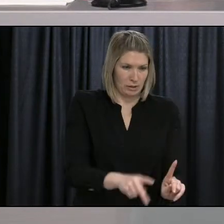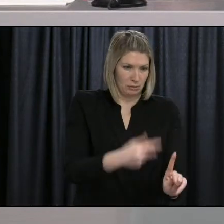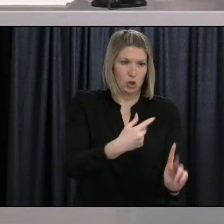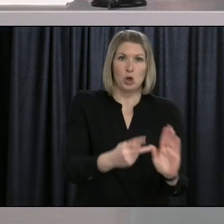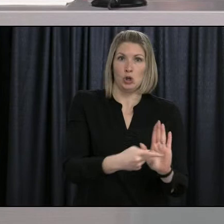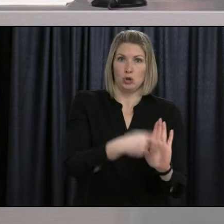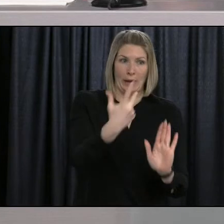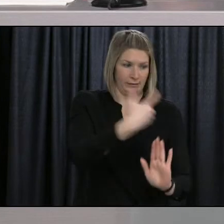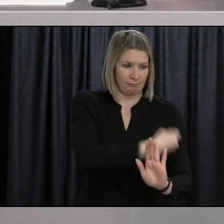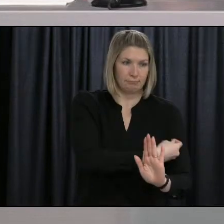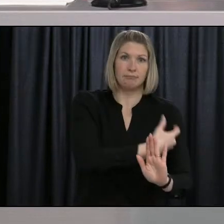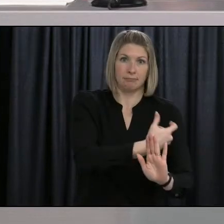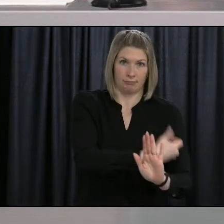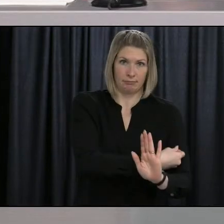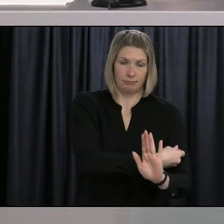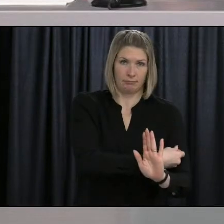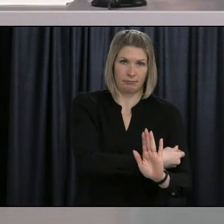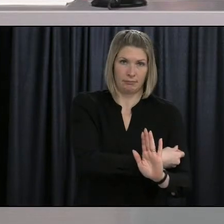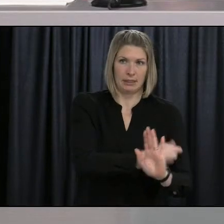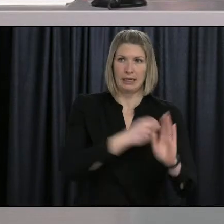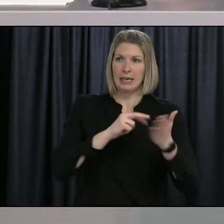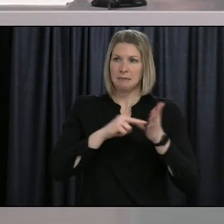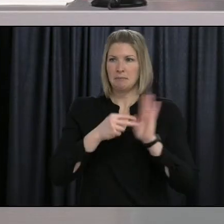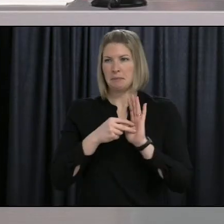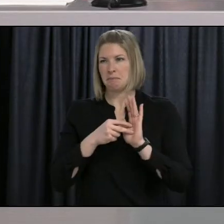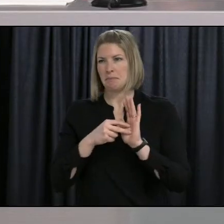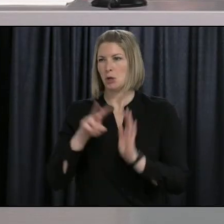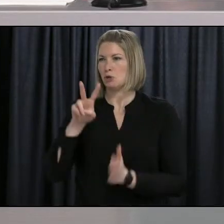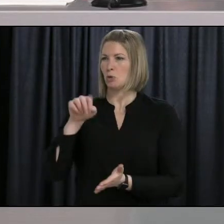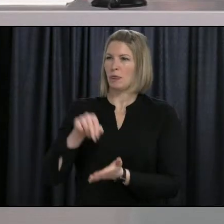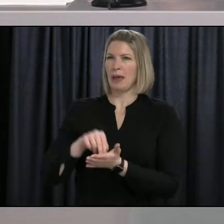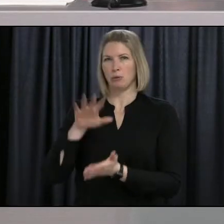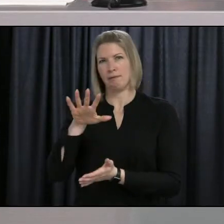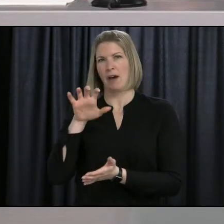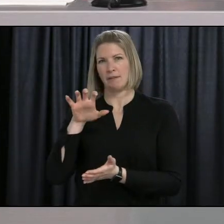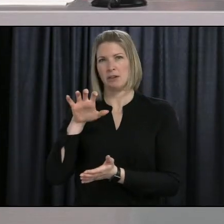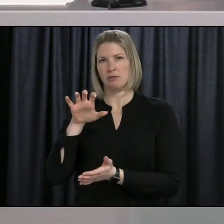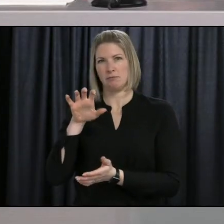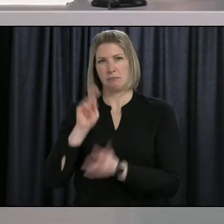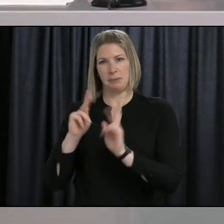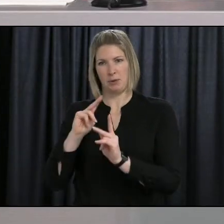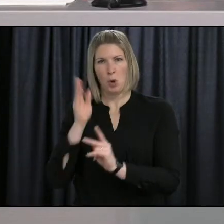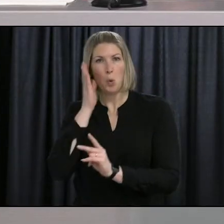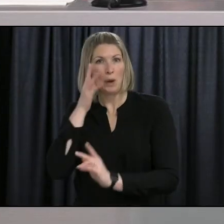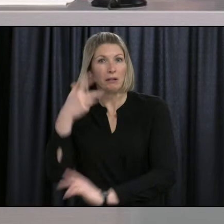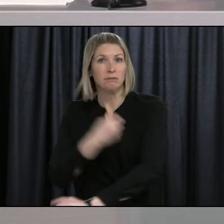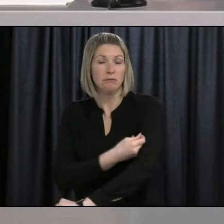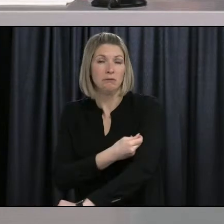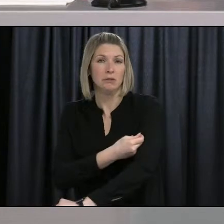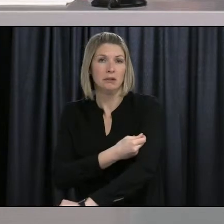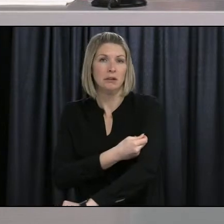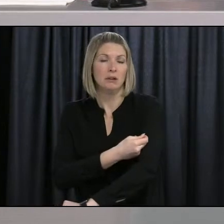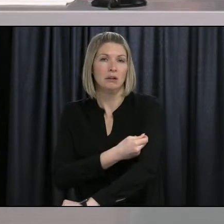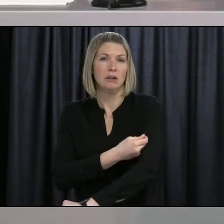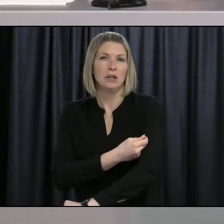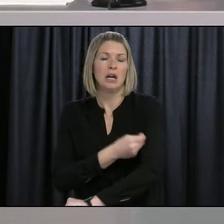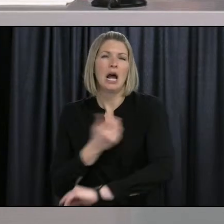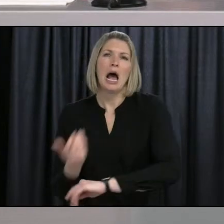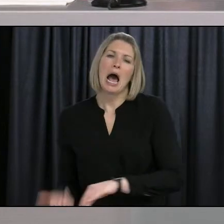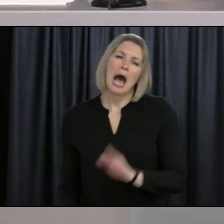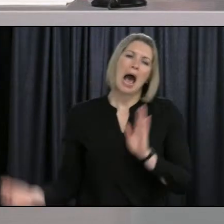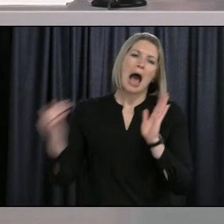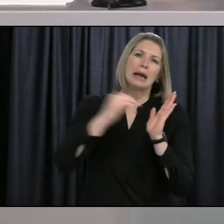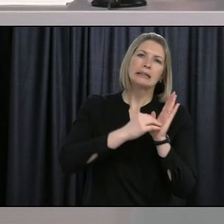And it seems to me that another observation that Dr. Tam made might be accurate. She's